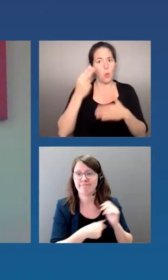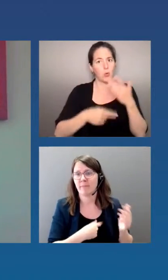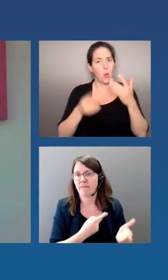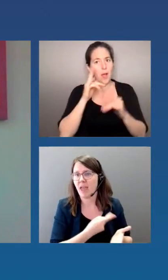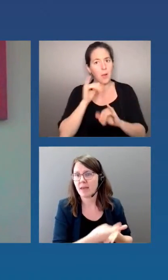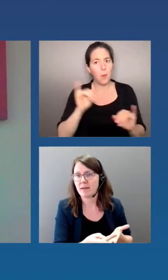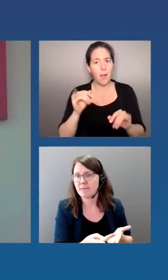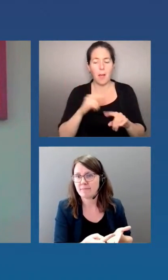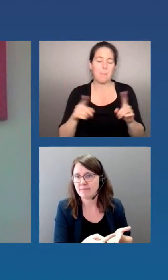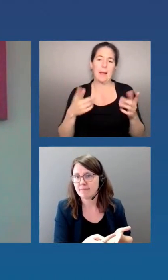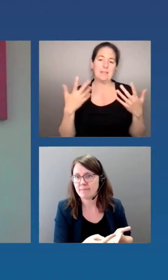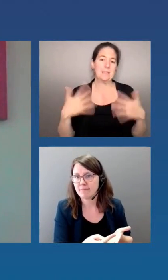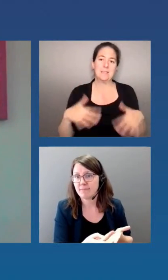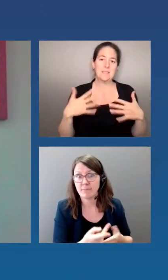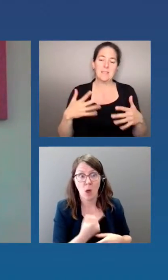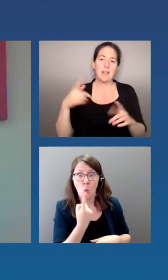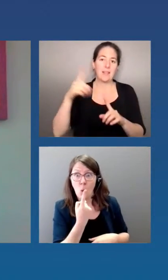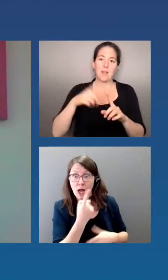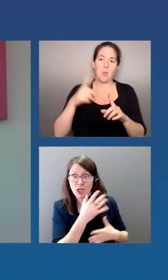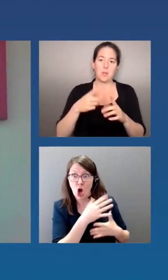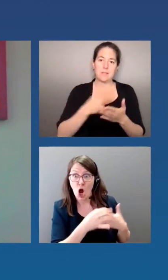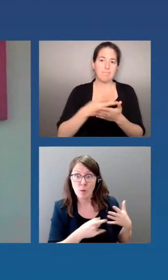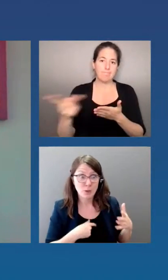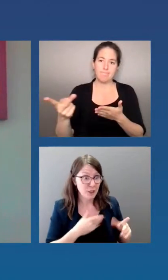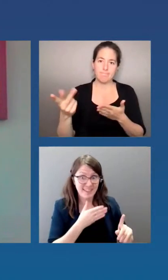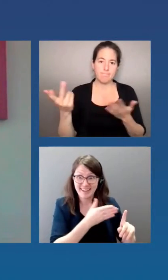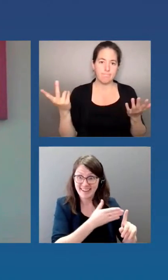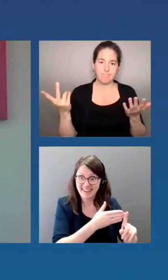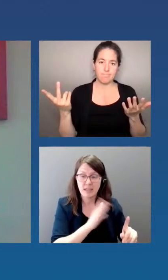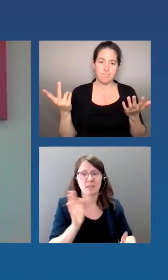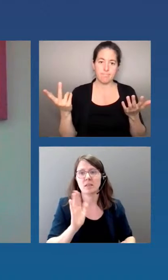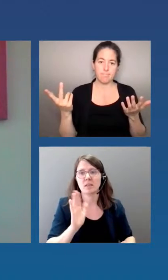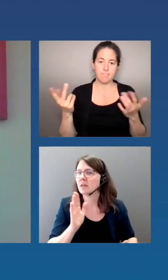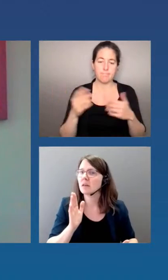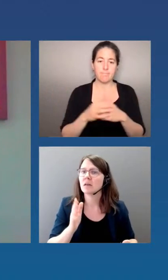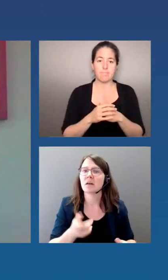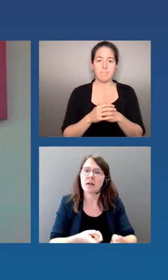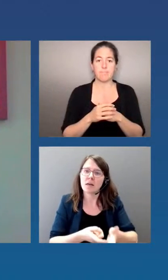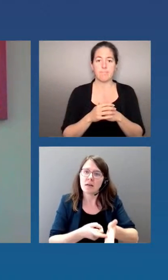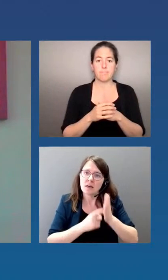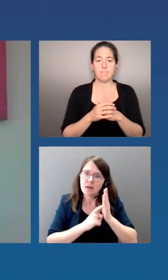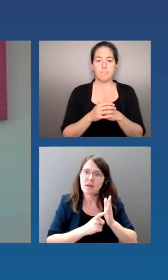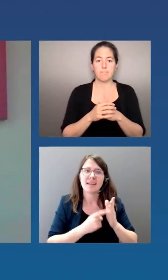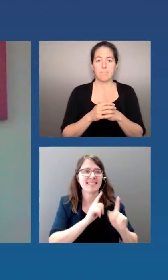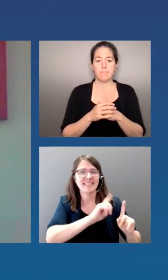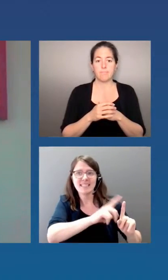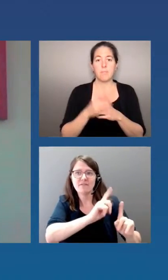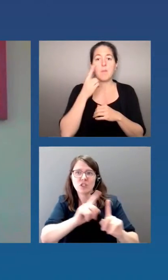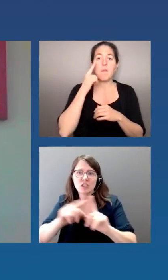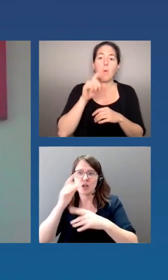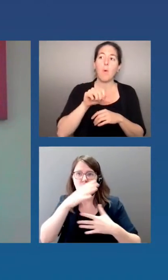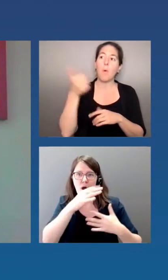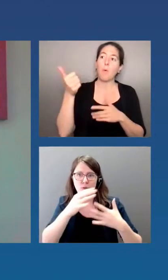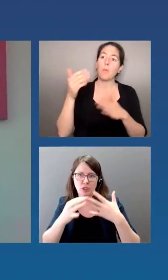some of the things that we've done in recent months and looking at other jurisdictions, one of the examples that we found in